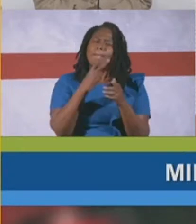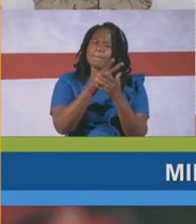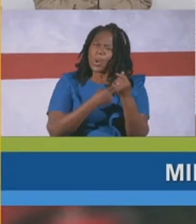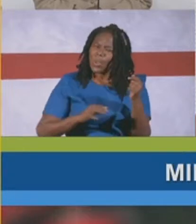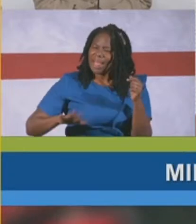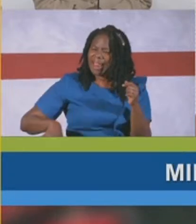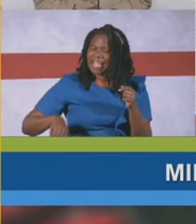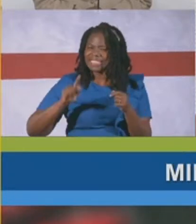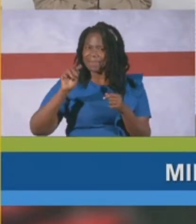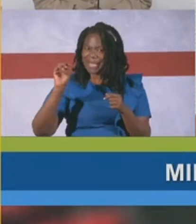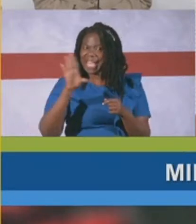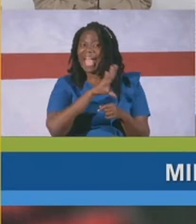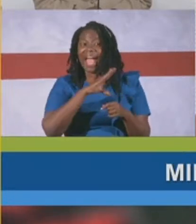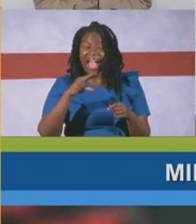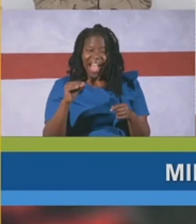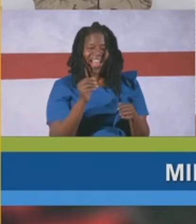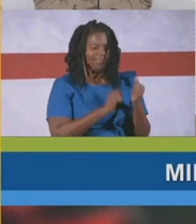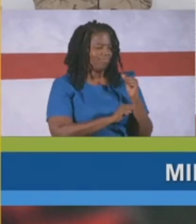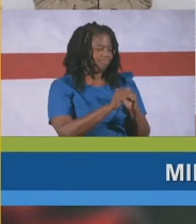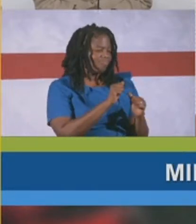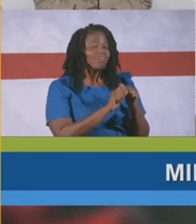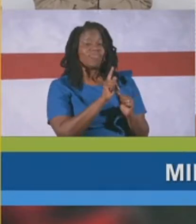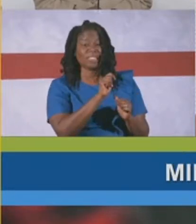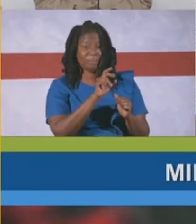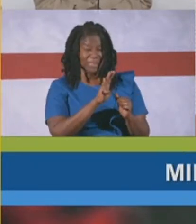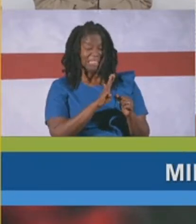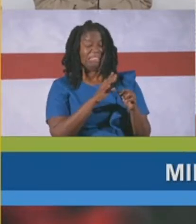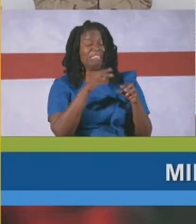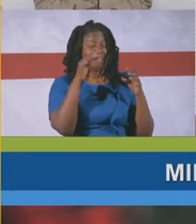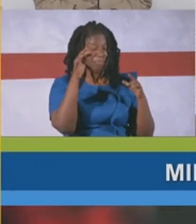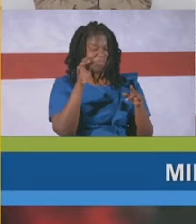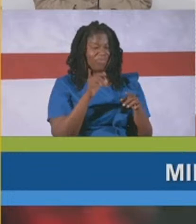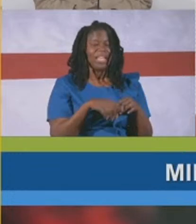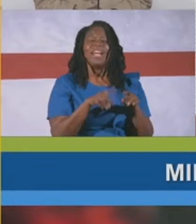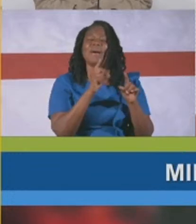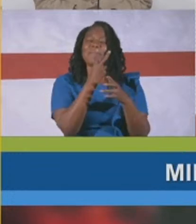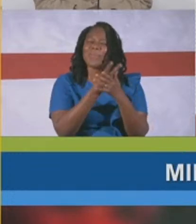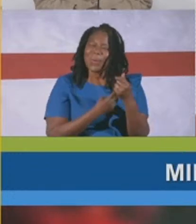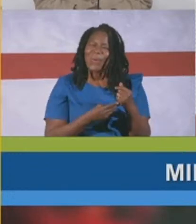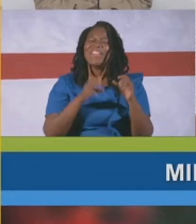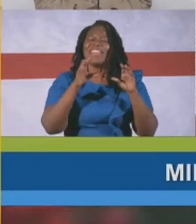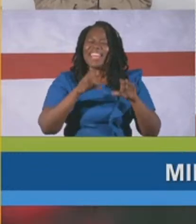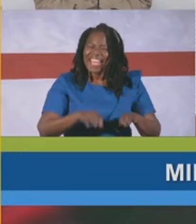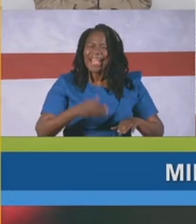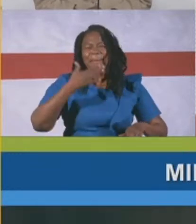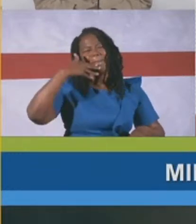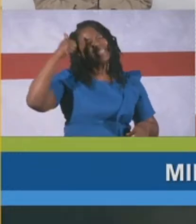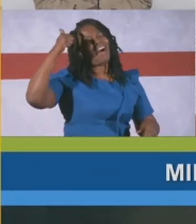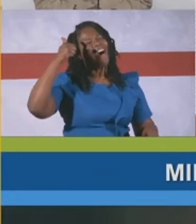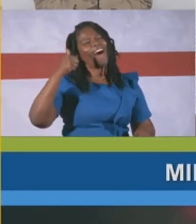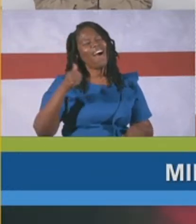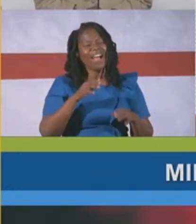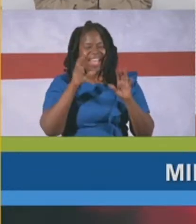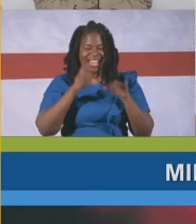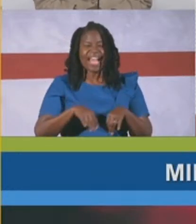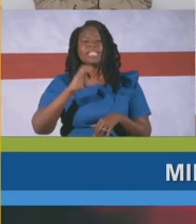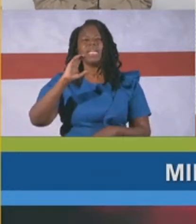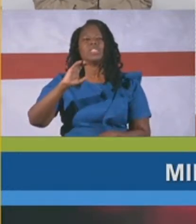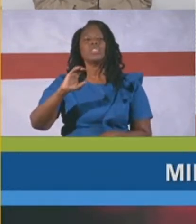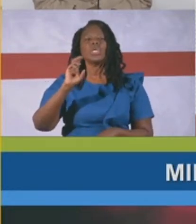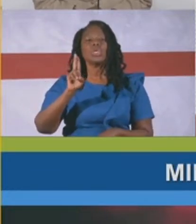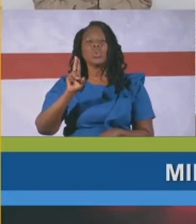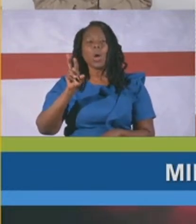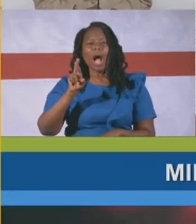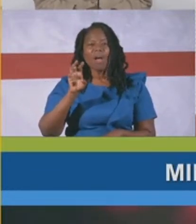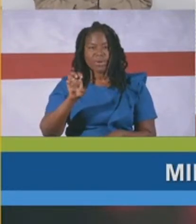TB and active TB are curable. I want to say that again. Both